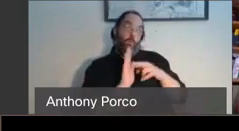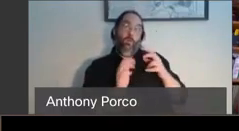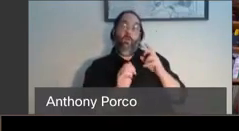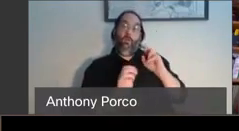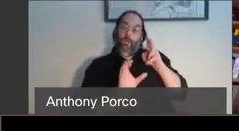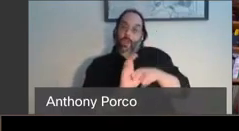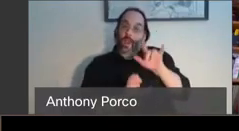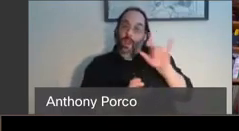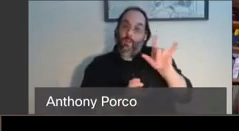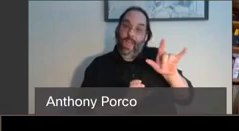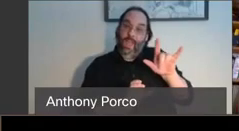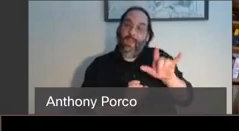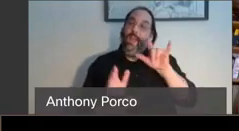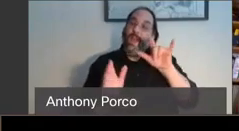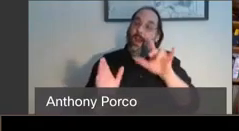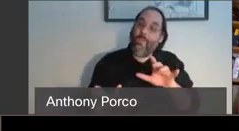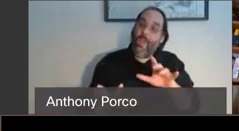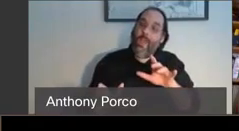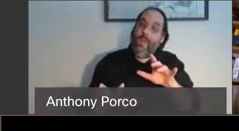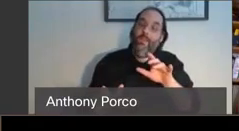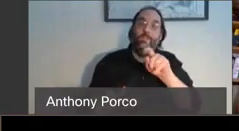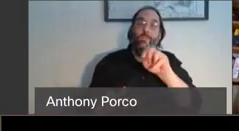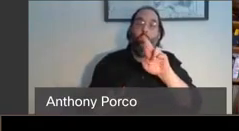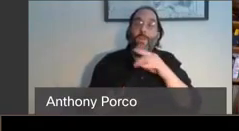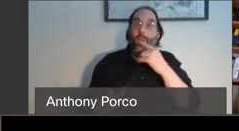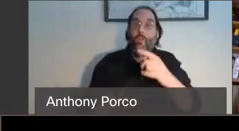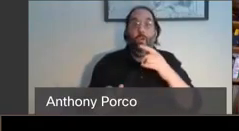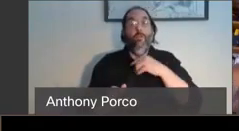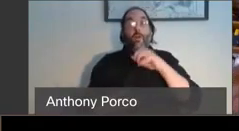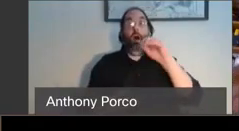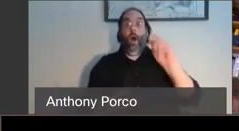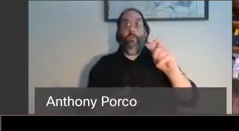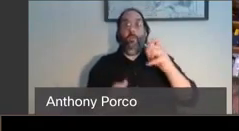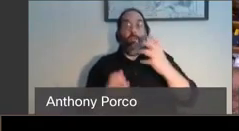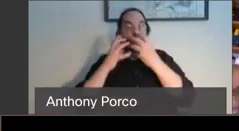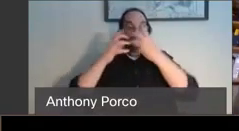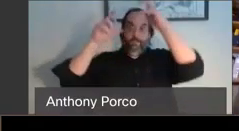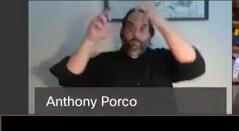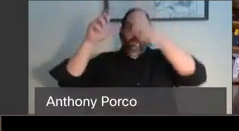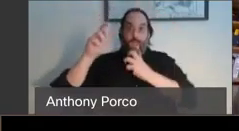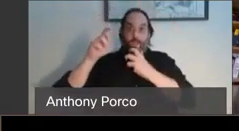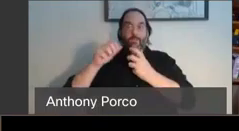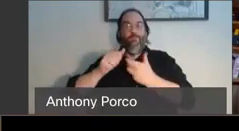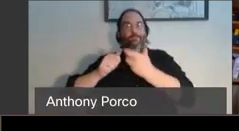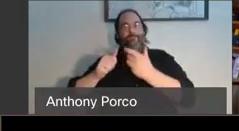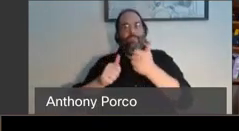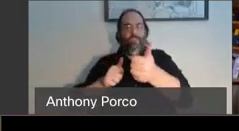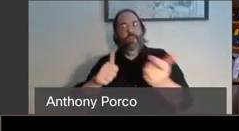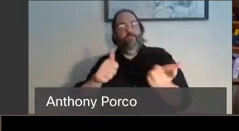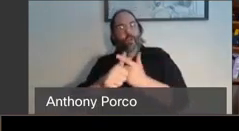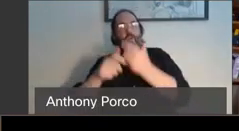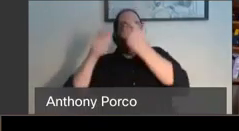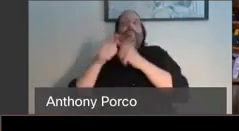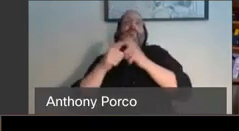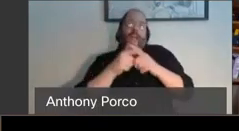going to tell you is if that oxygen mask comes down, put it on yourself first. And they tell you that because if you don't take care of yourself